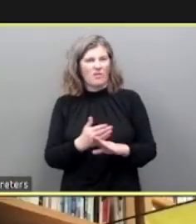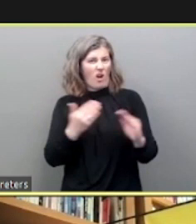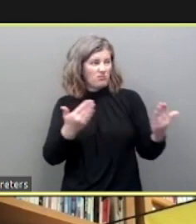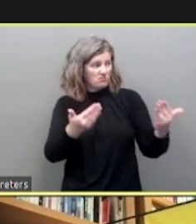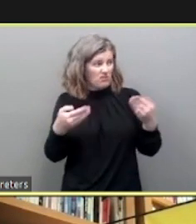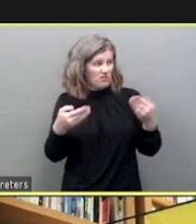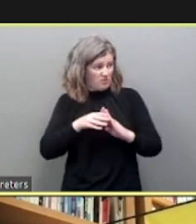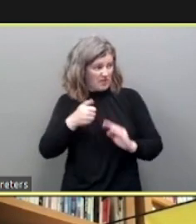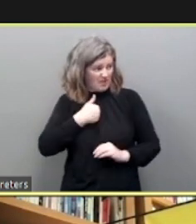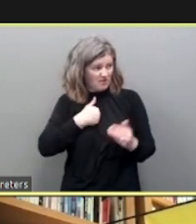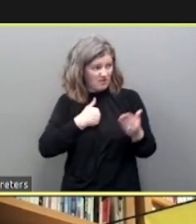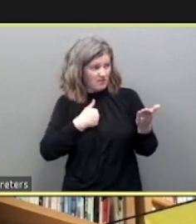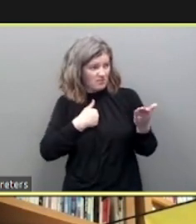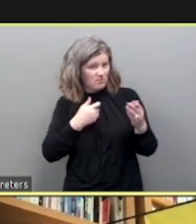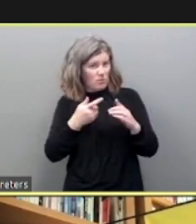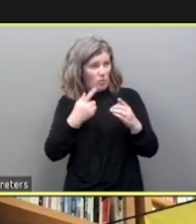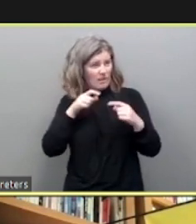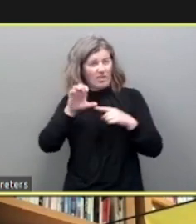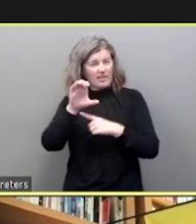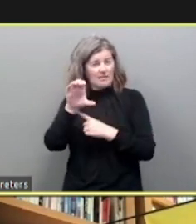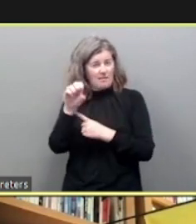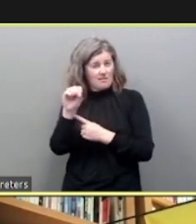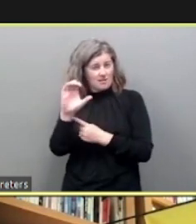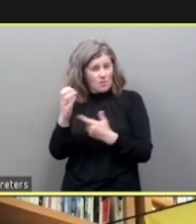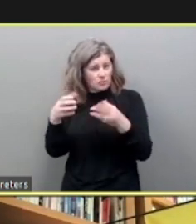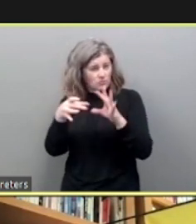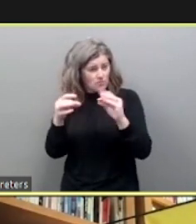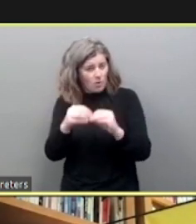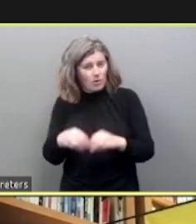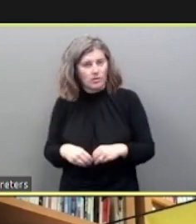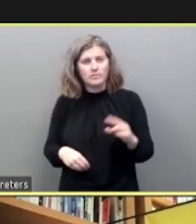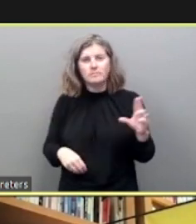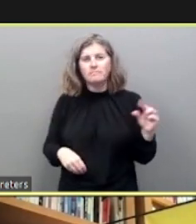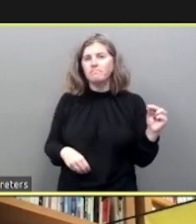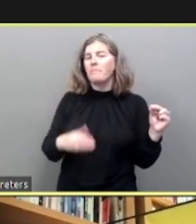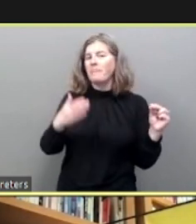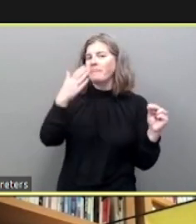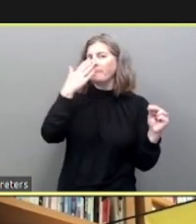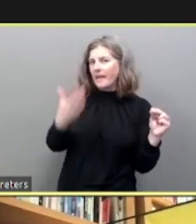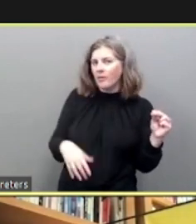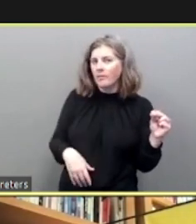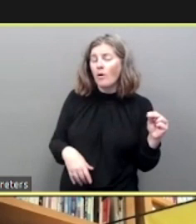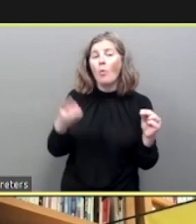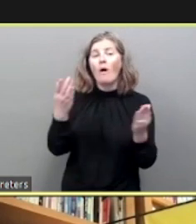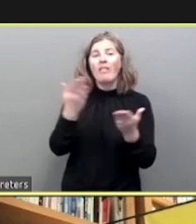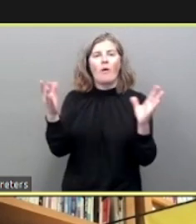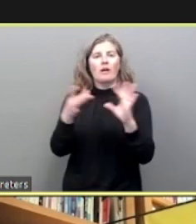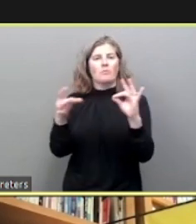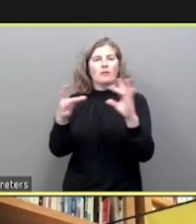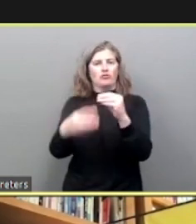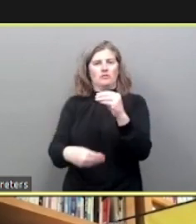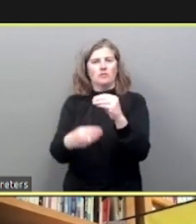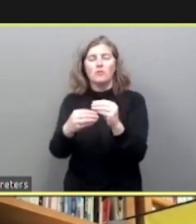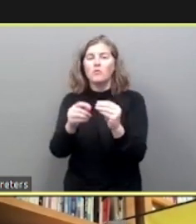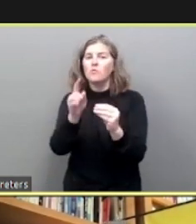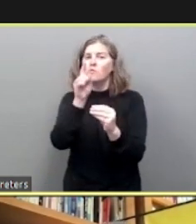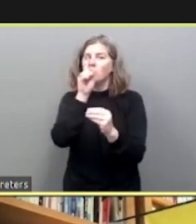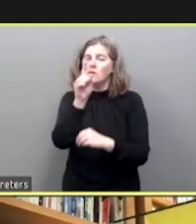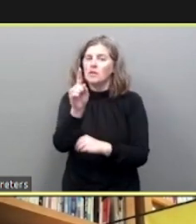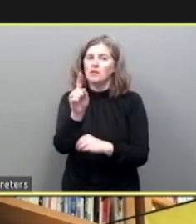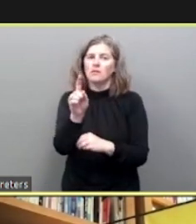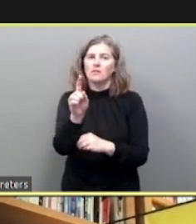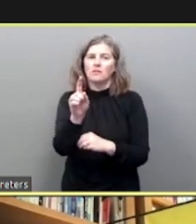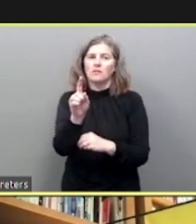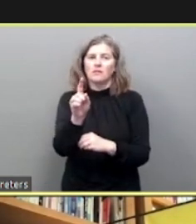close about crisis standards of care? Yeah, thanks, Secretary Grace. I think the one thing I wanted to mention was that it's really moving